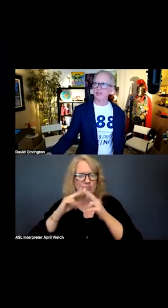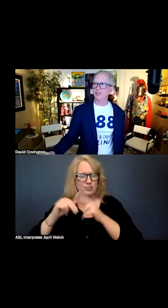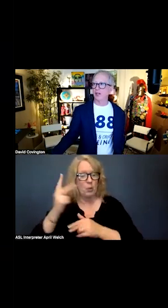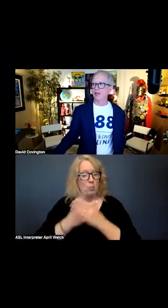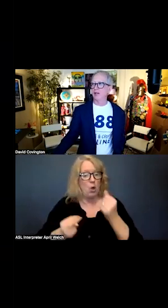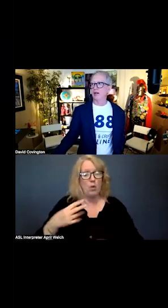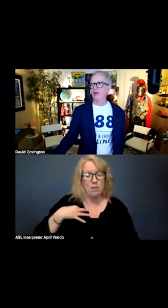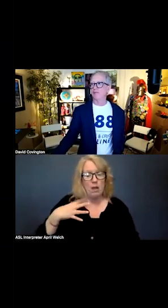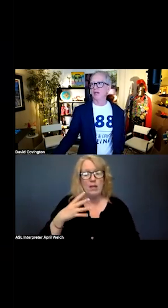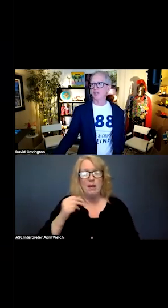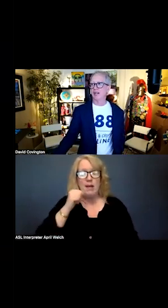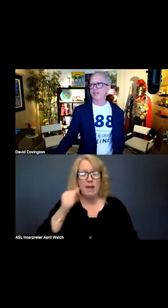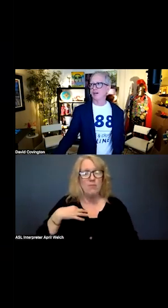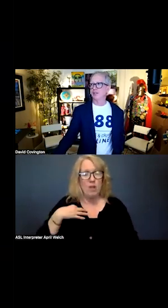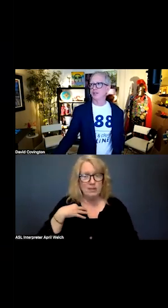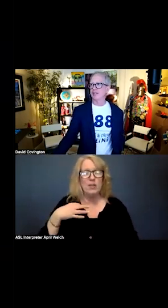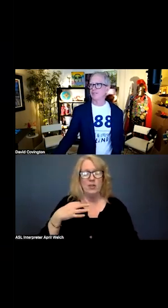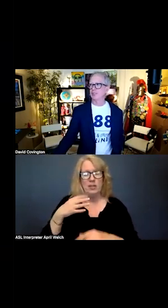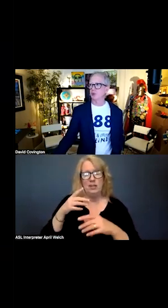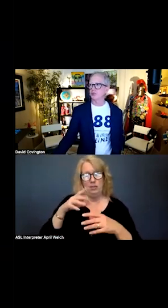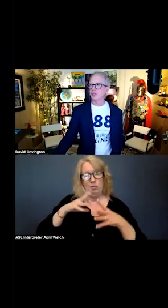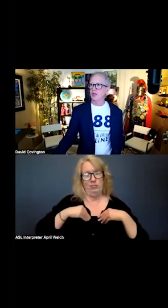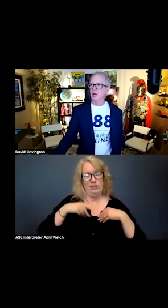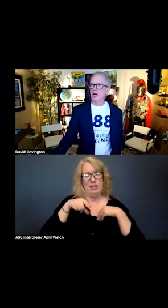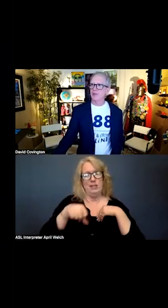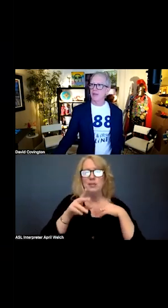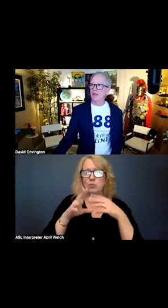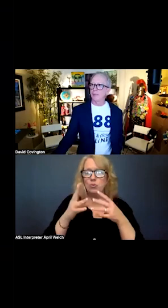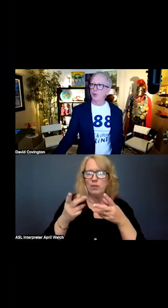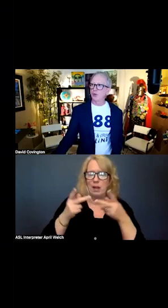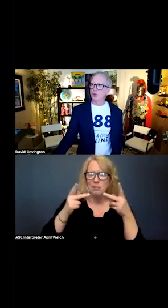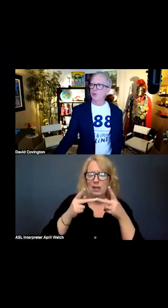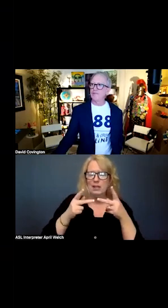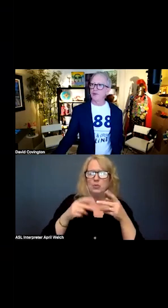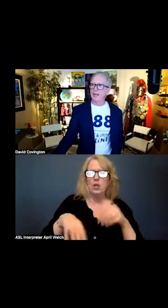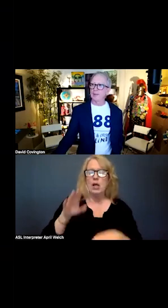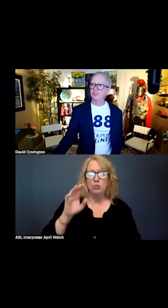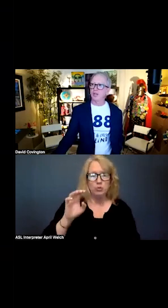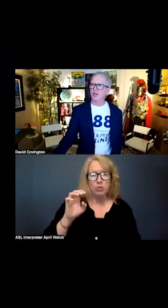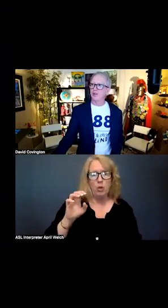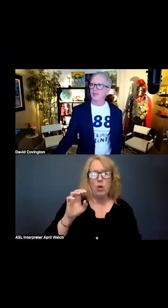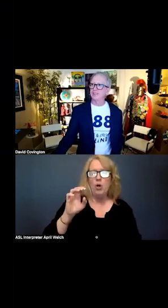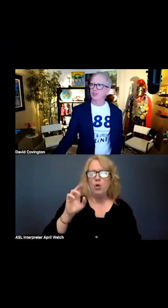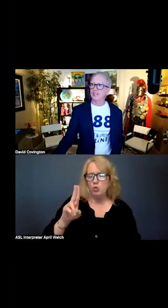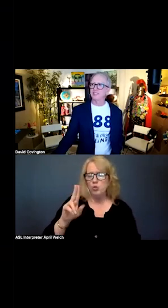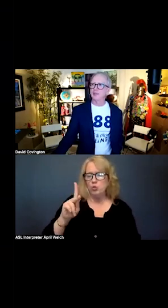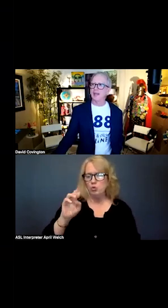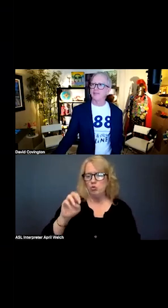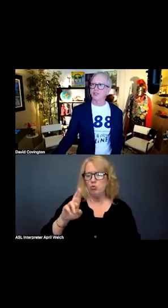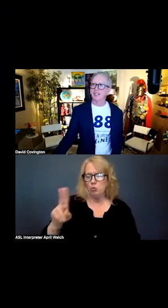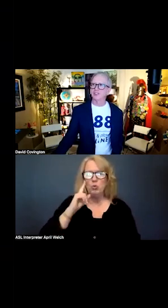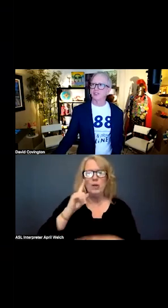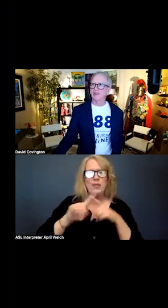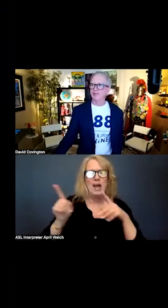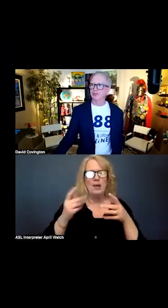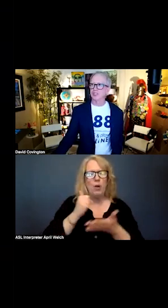and involuntary, voluntary and involuntary individuals. UCARU reframes these aggressive